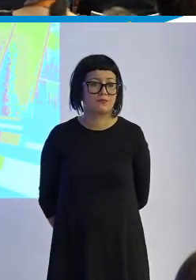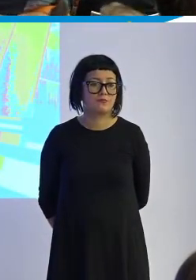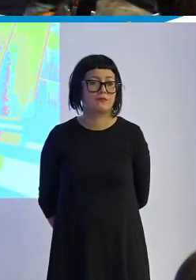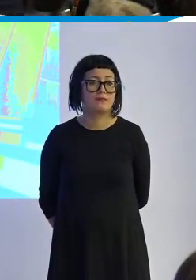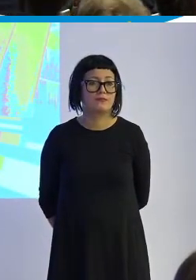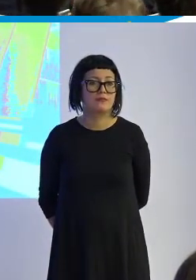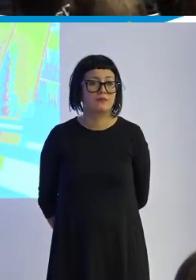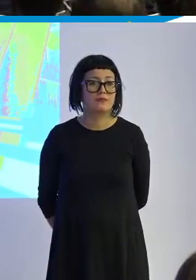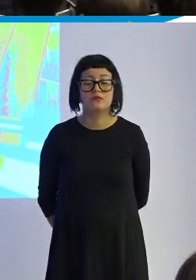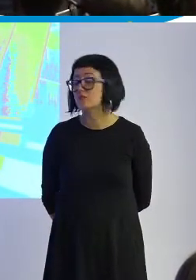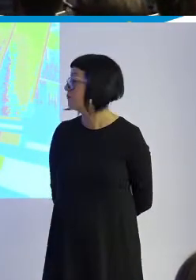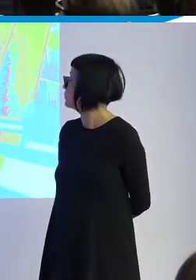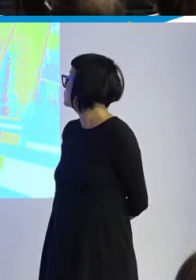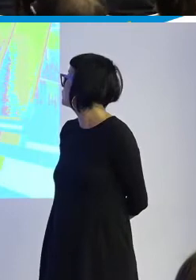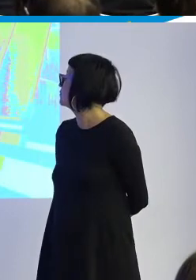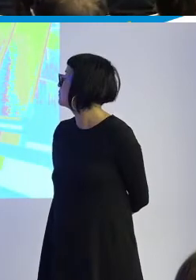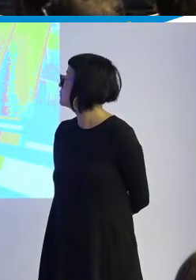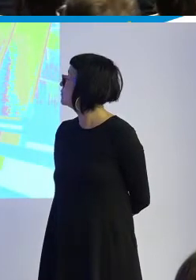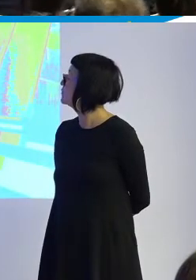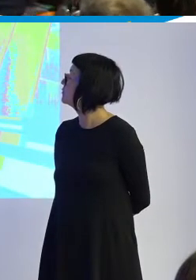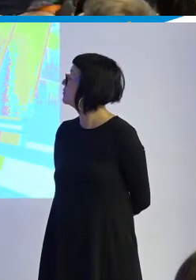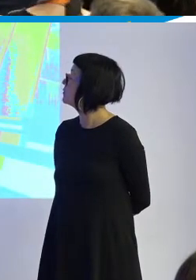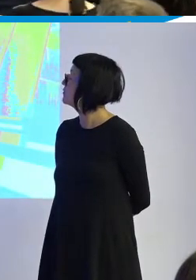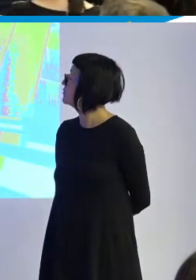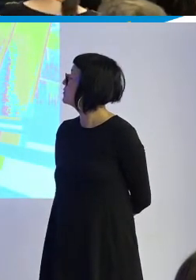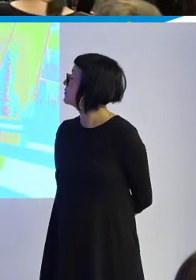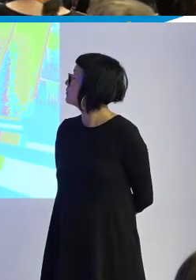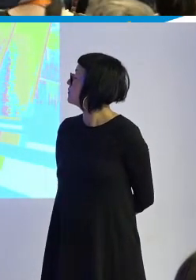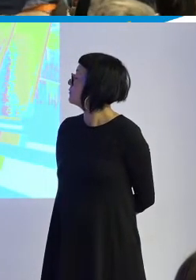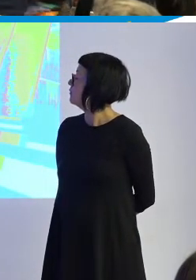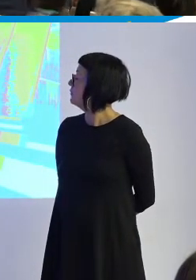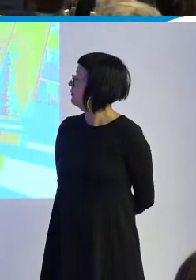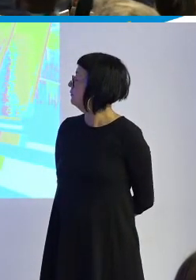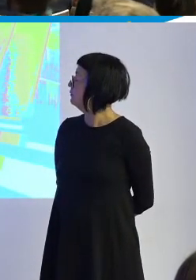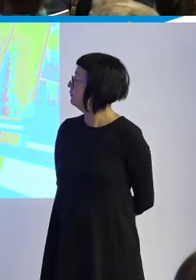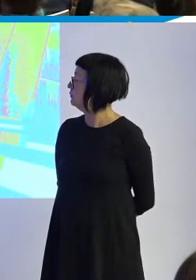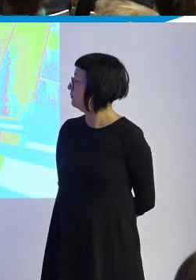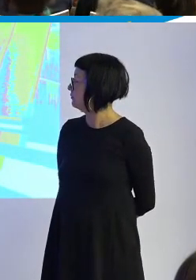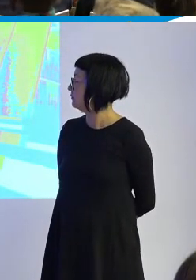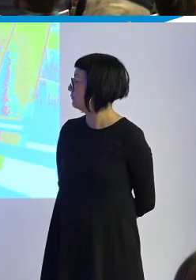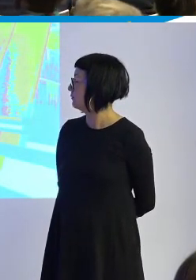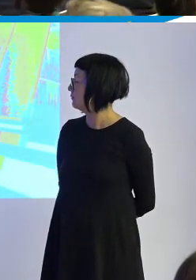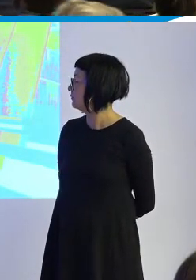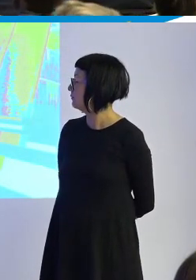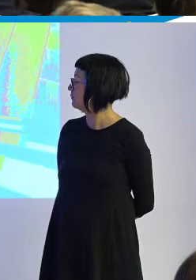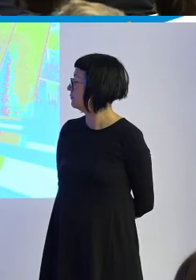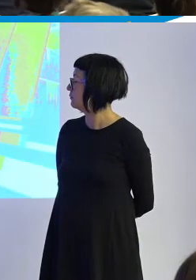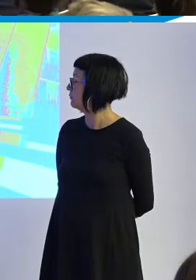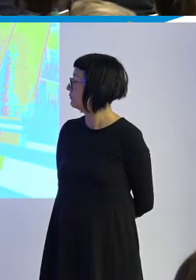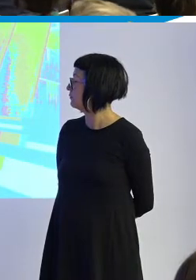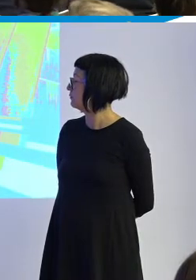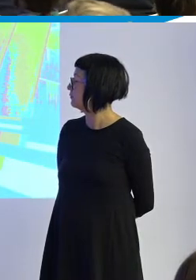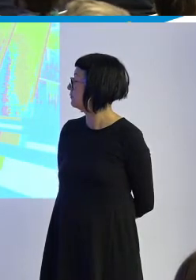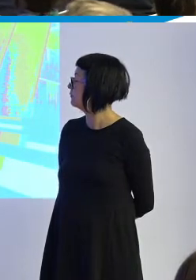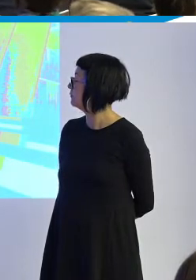our mission is to help create a power barrier of a society within areas of manual labor and other workplaces that need to be improved